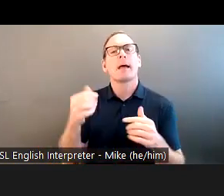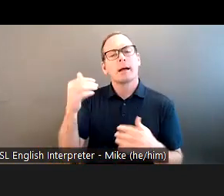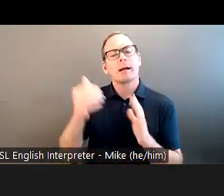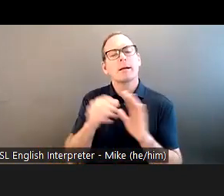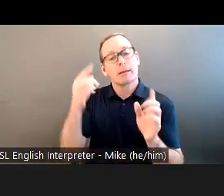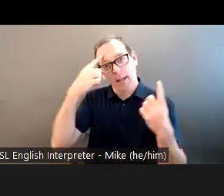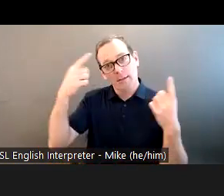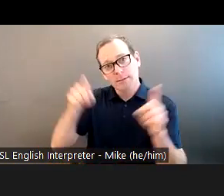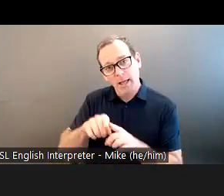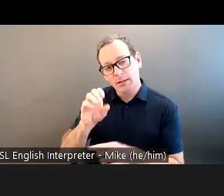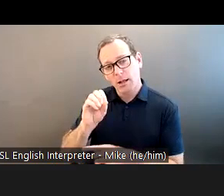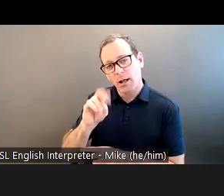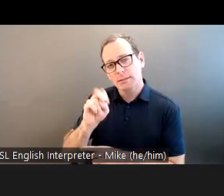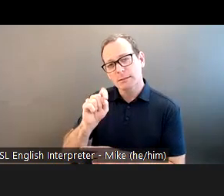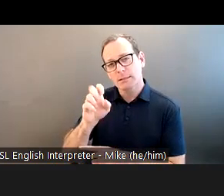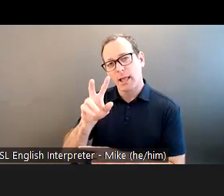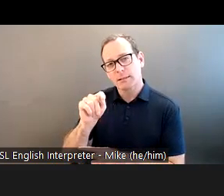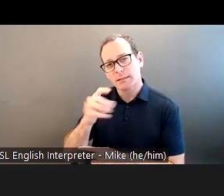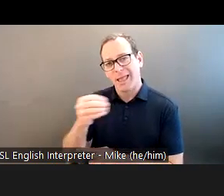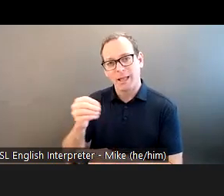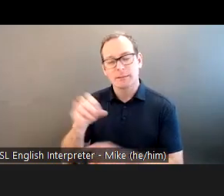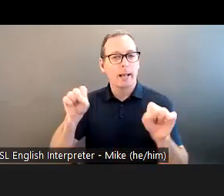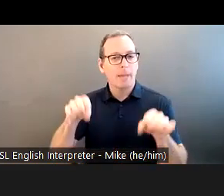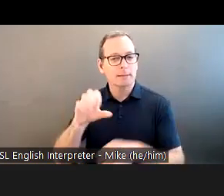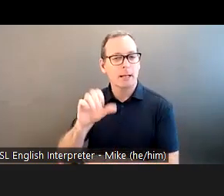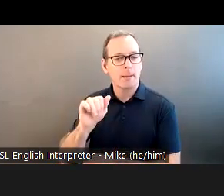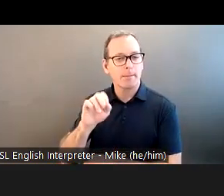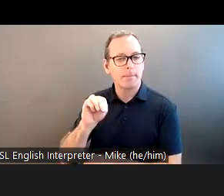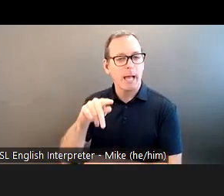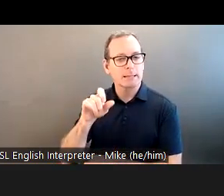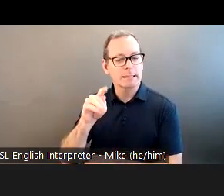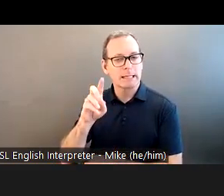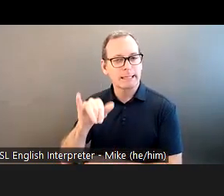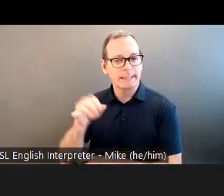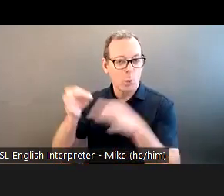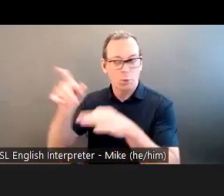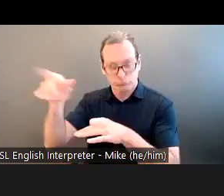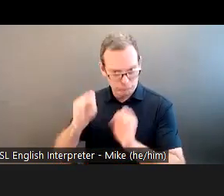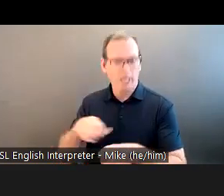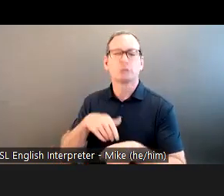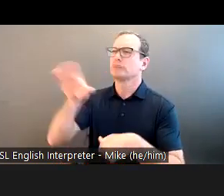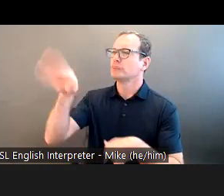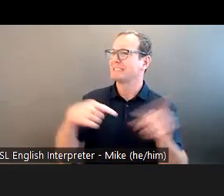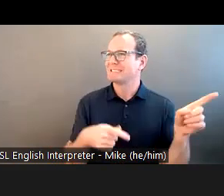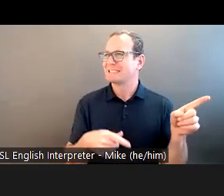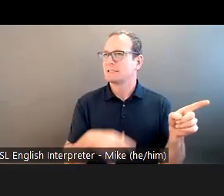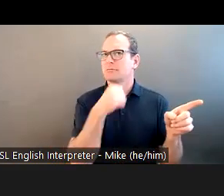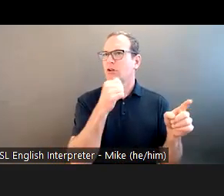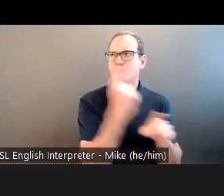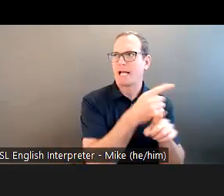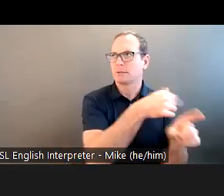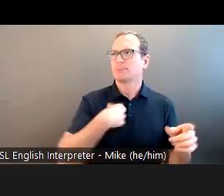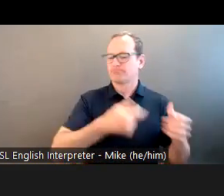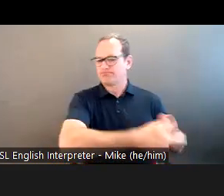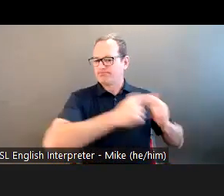incapacity. And then you can also apply for guardianship at a court so that you can take over the role of caring for a person